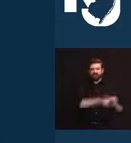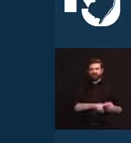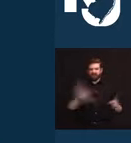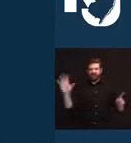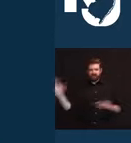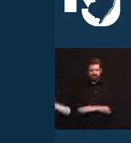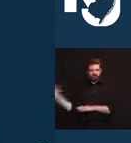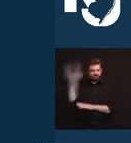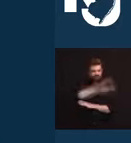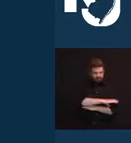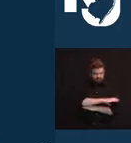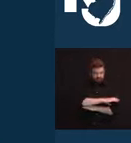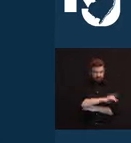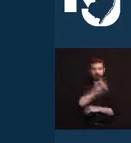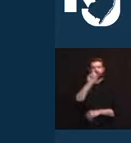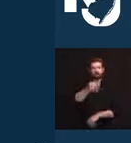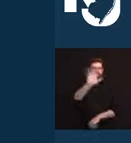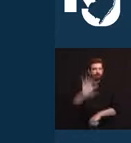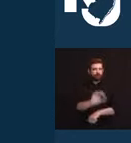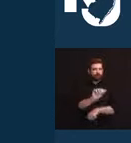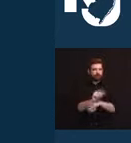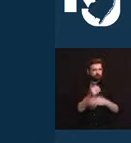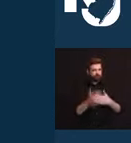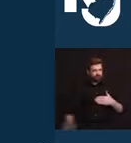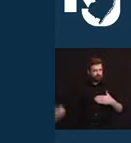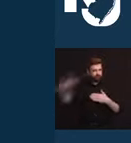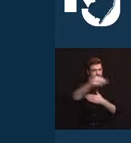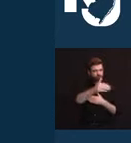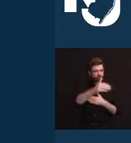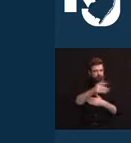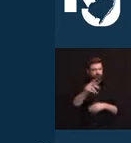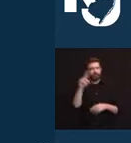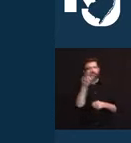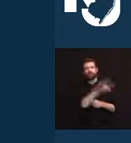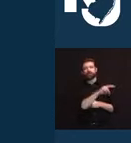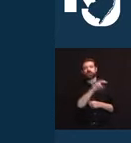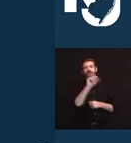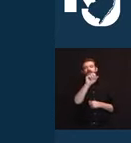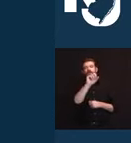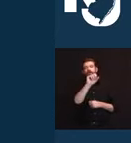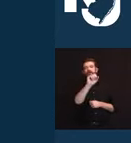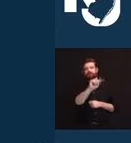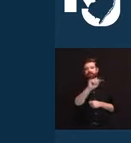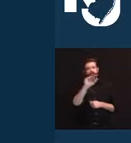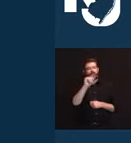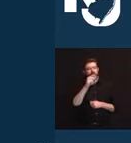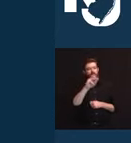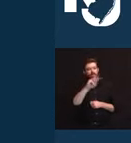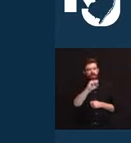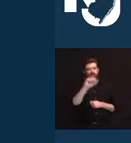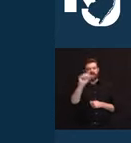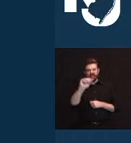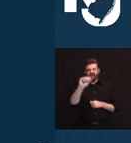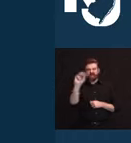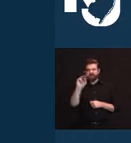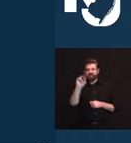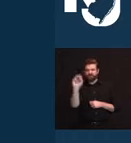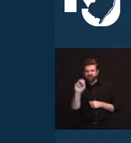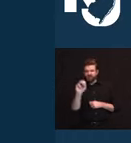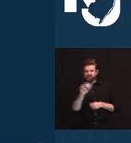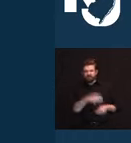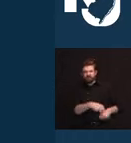St. Matthew AME for more information on setting one up. And I must give a huge shout out to 2 friends, both our friend Rabbi Abe